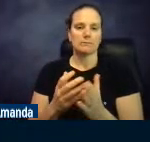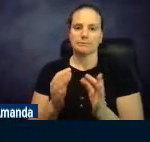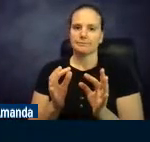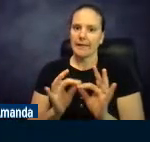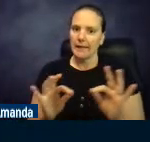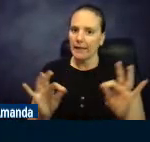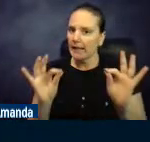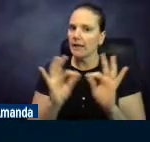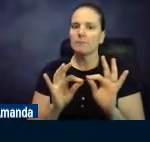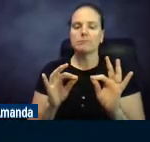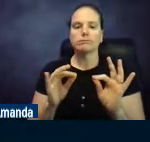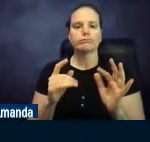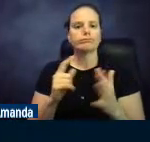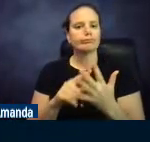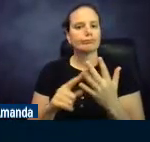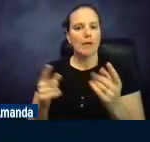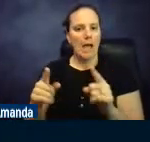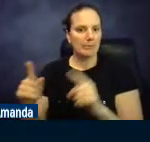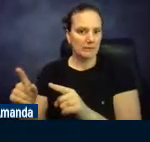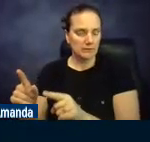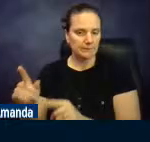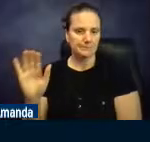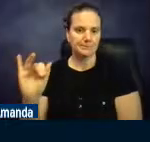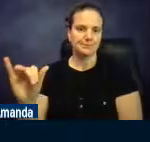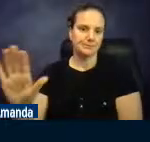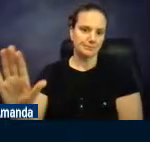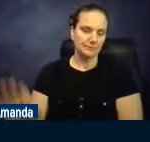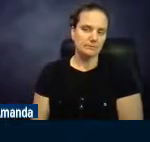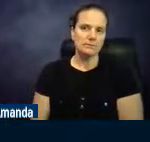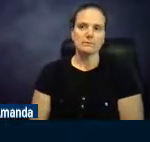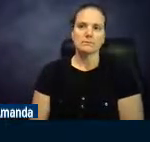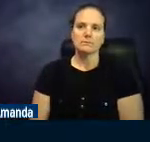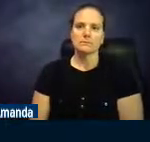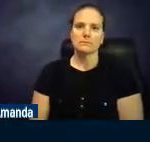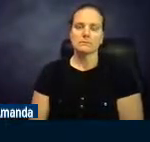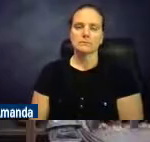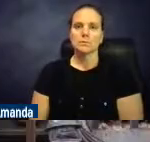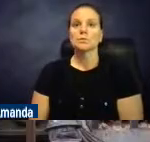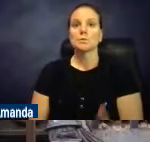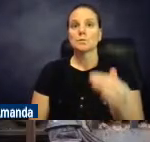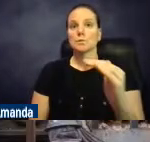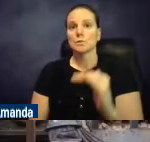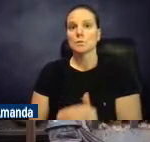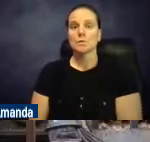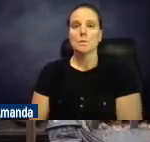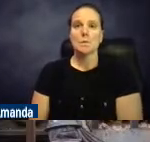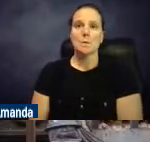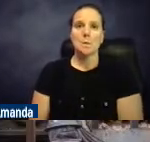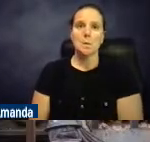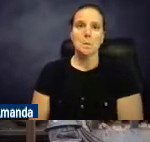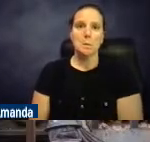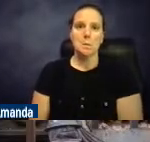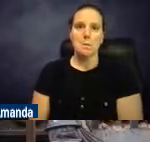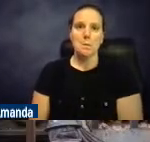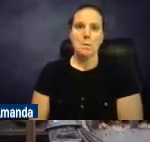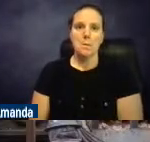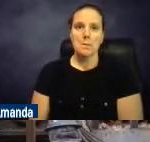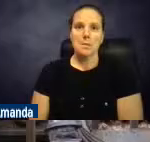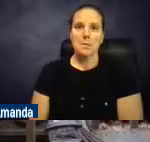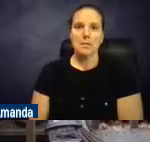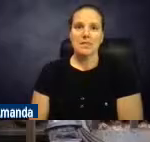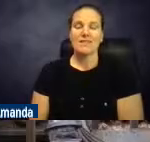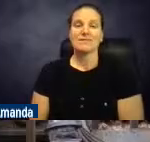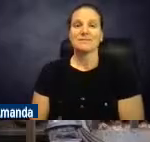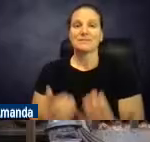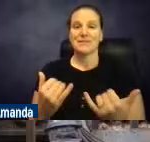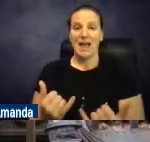been happening on that front. And let's go to the next slide, which I think transitions